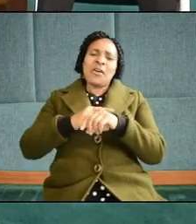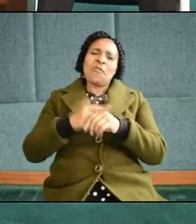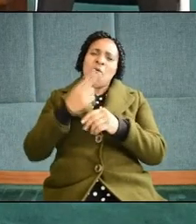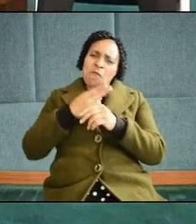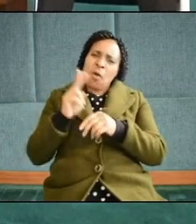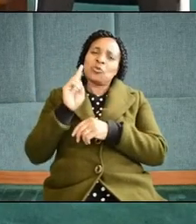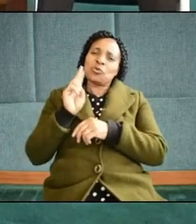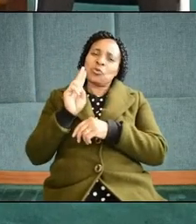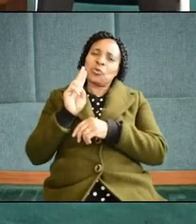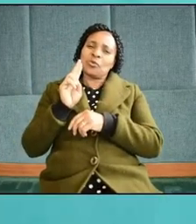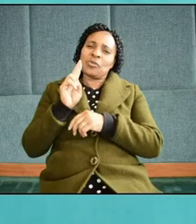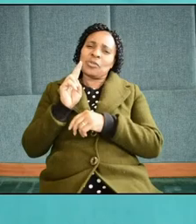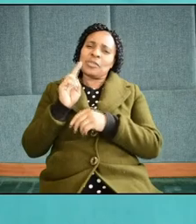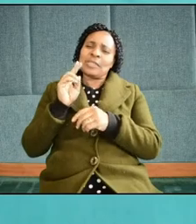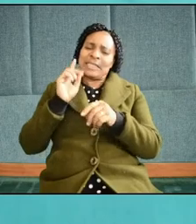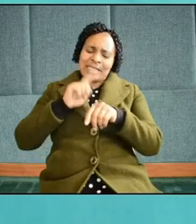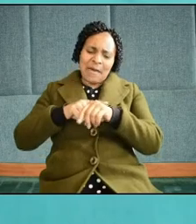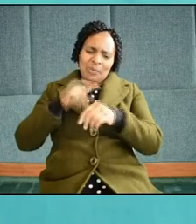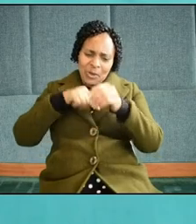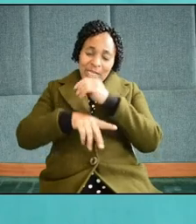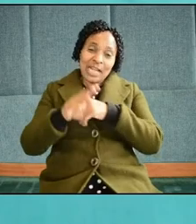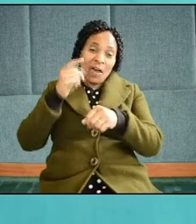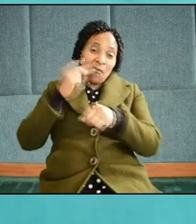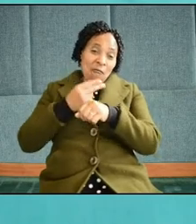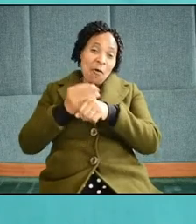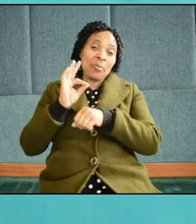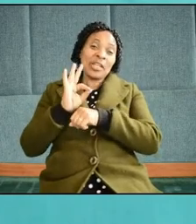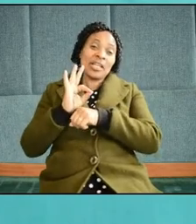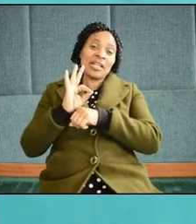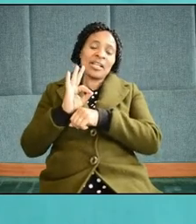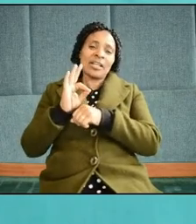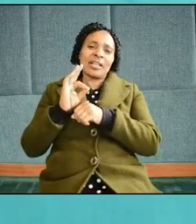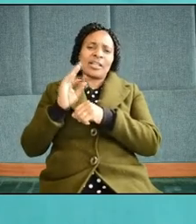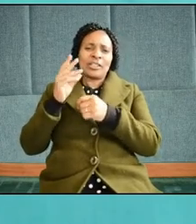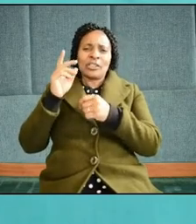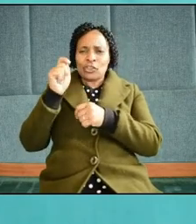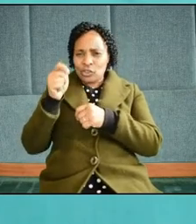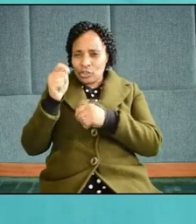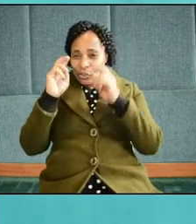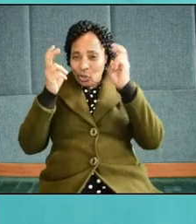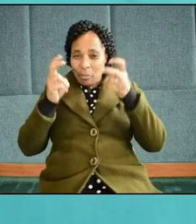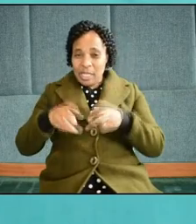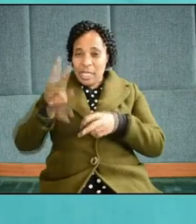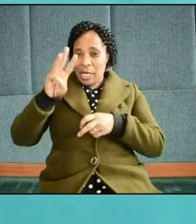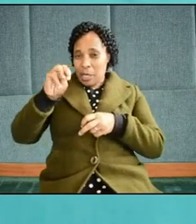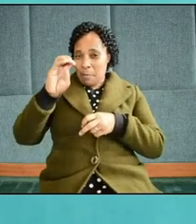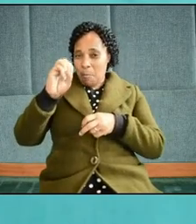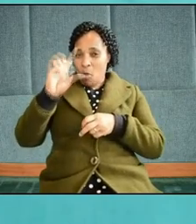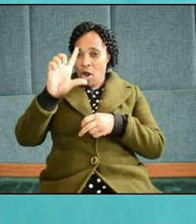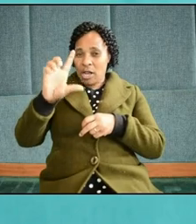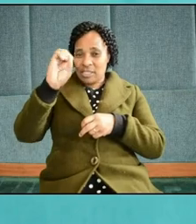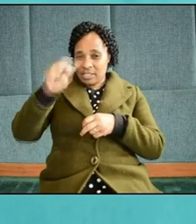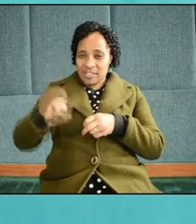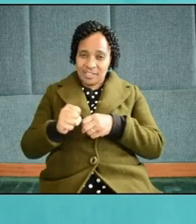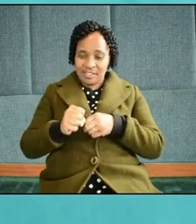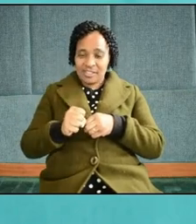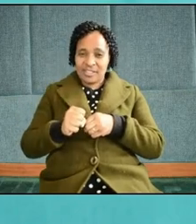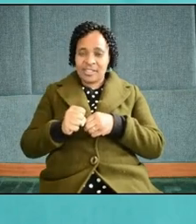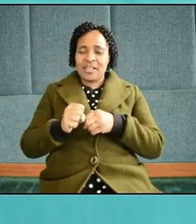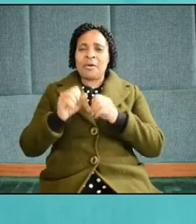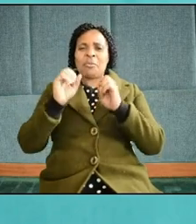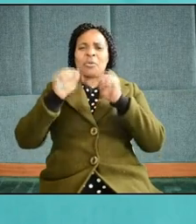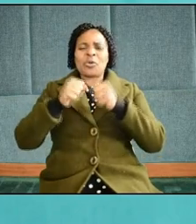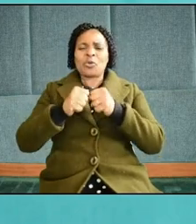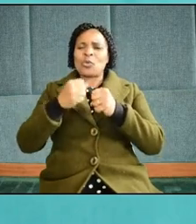were told that when you get to Form 3, there's a topic called molds. Mm-hmm. Yeah, I'm sure if you did 844 and you did chemistry, there's a topic called